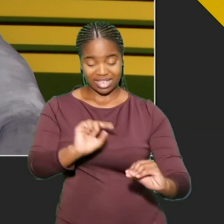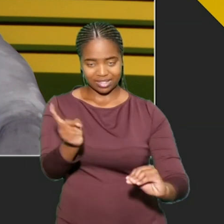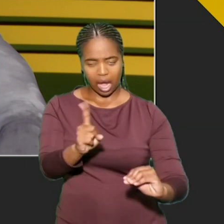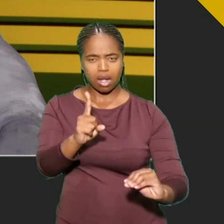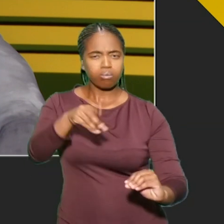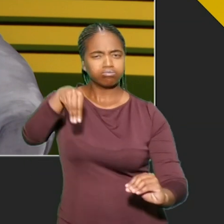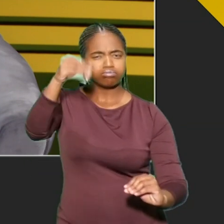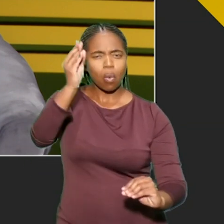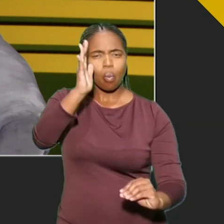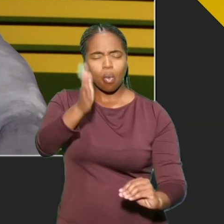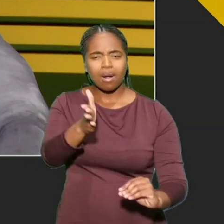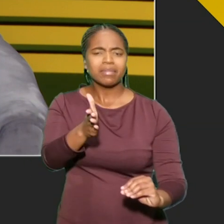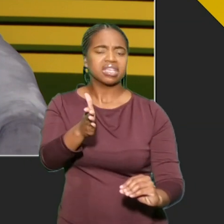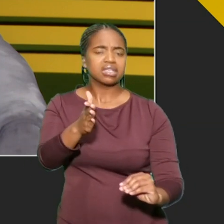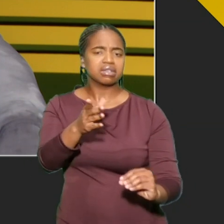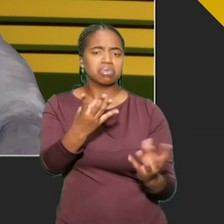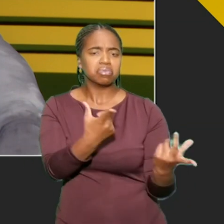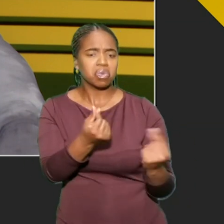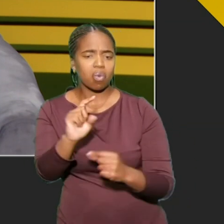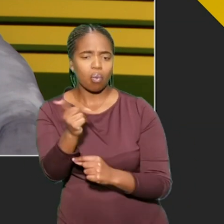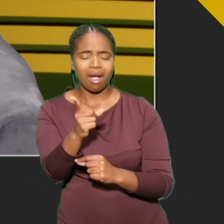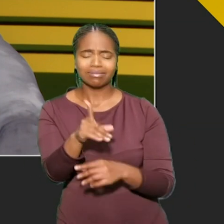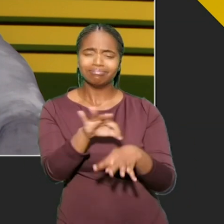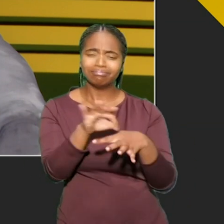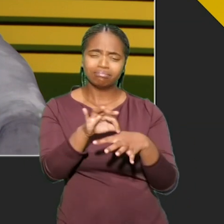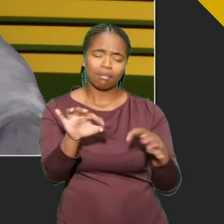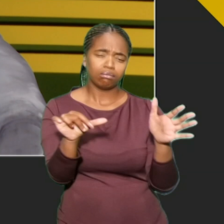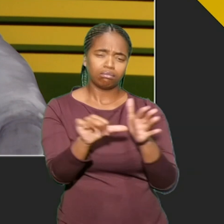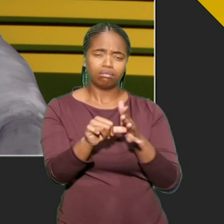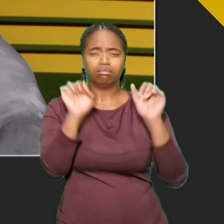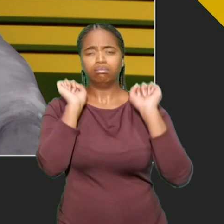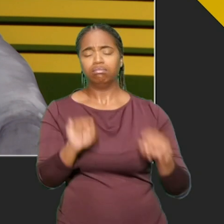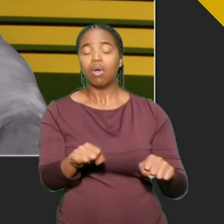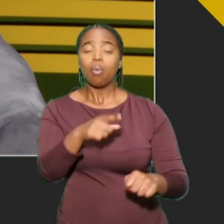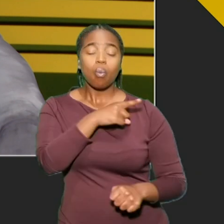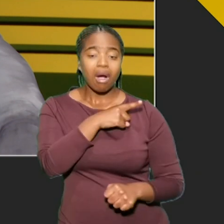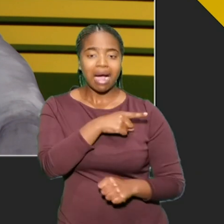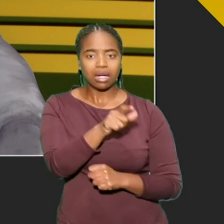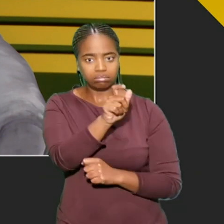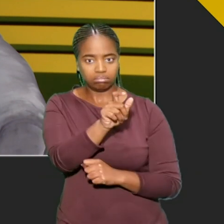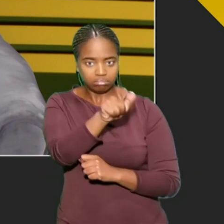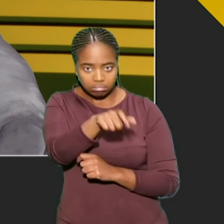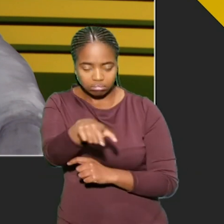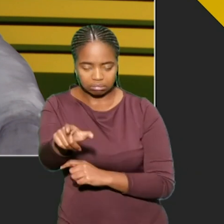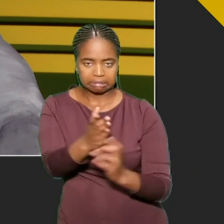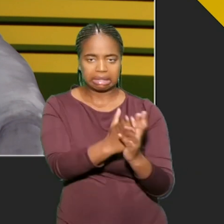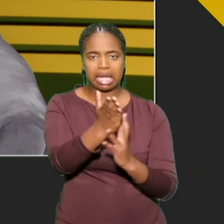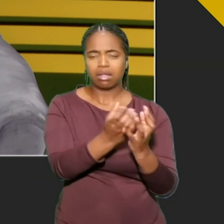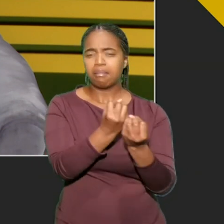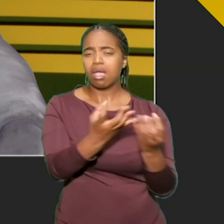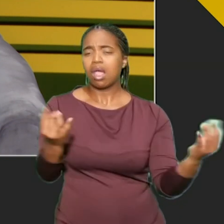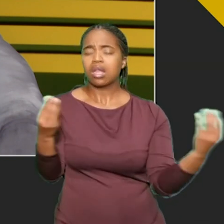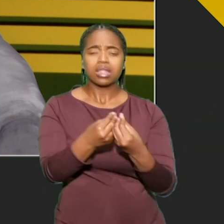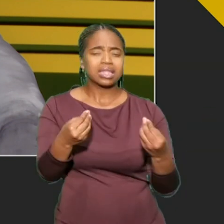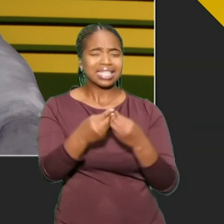mutubuhulu wa mukuta mang. Spatial planning is quite a very important part of one's actual access to many things, whether it